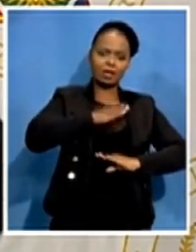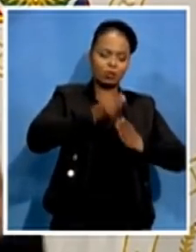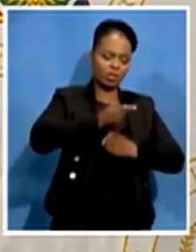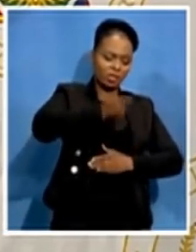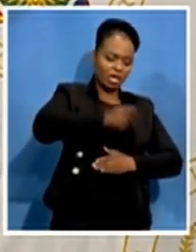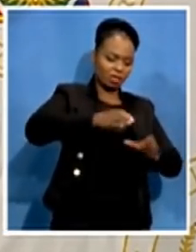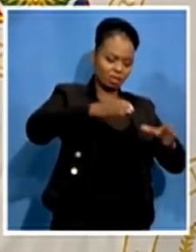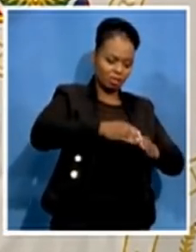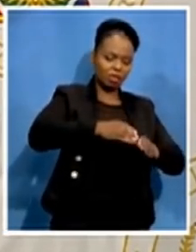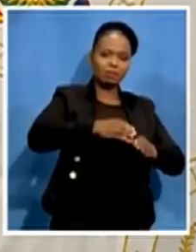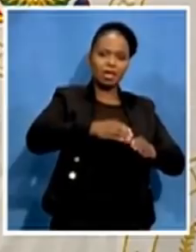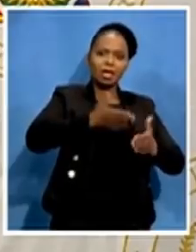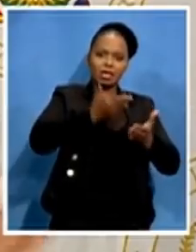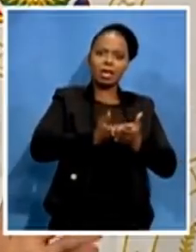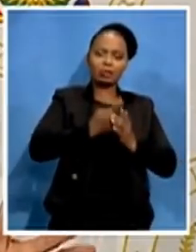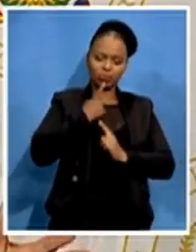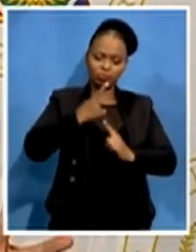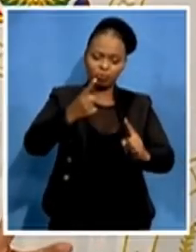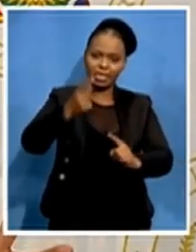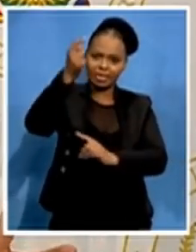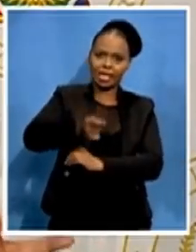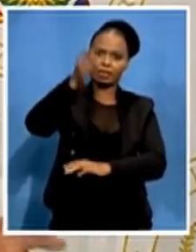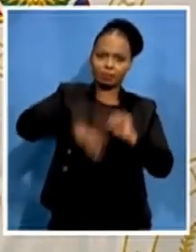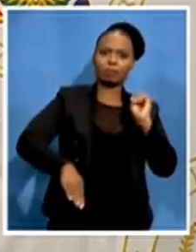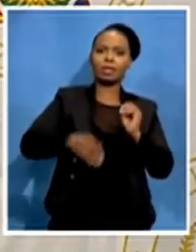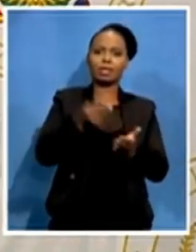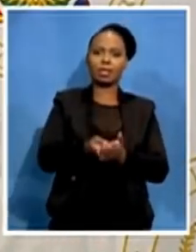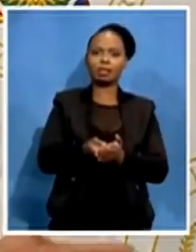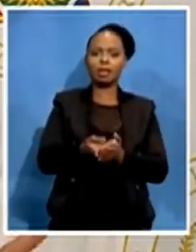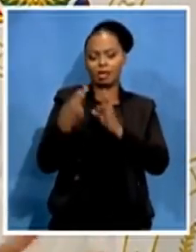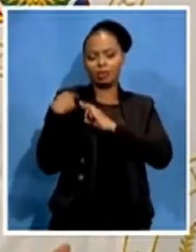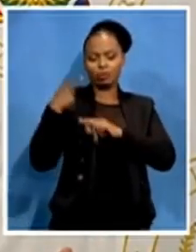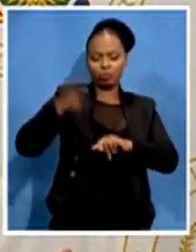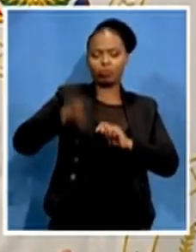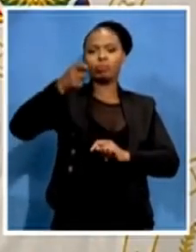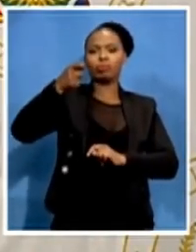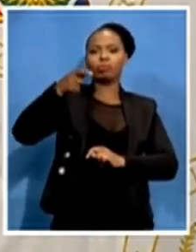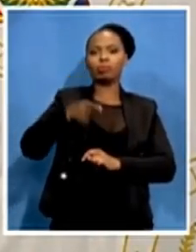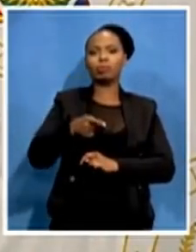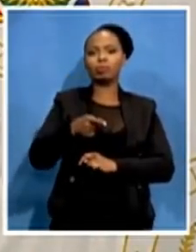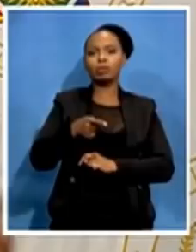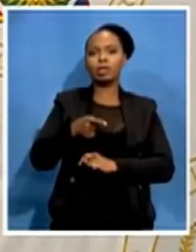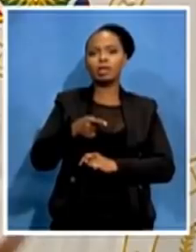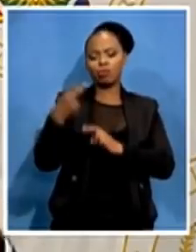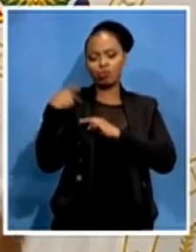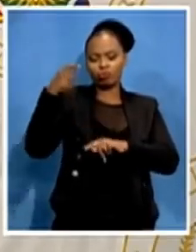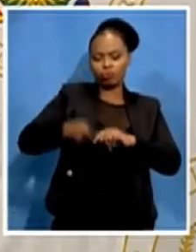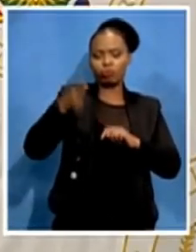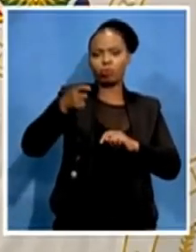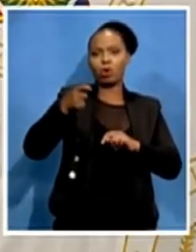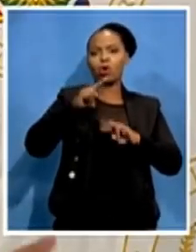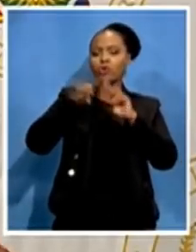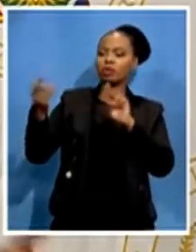that space available to them to produce judgments without undue interference. If any judge,